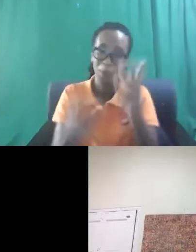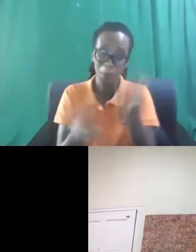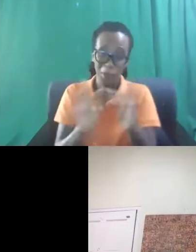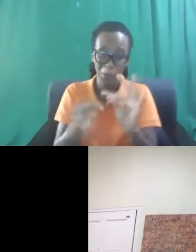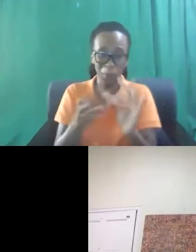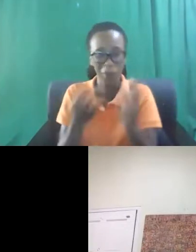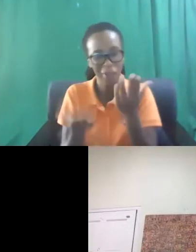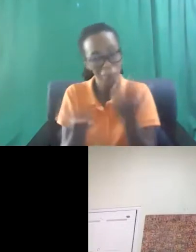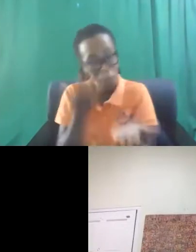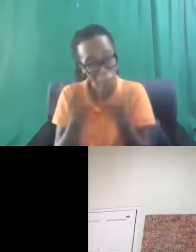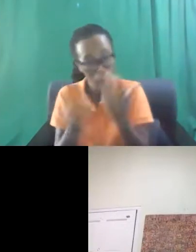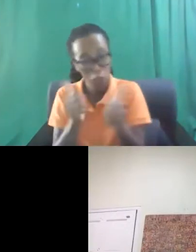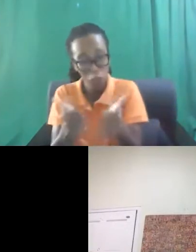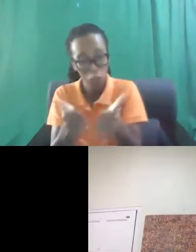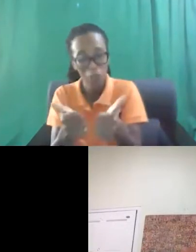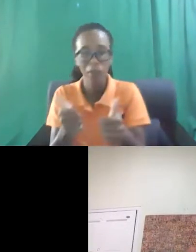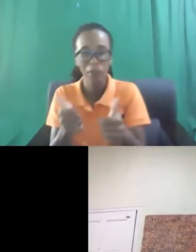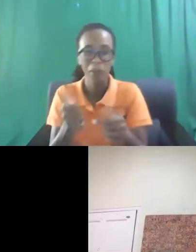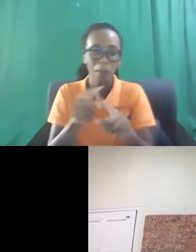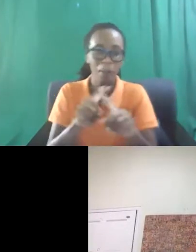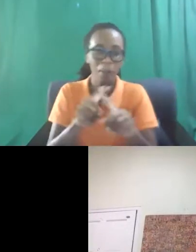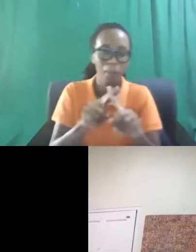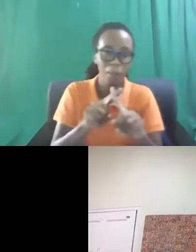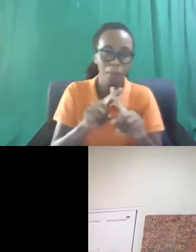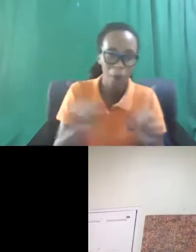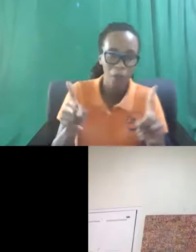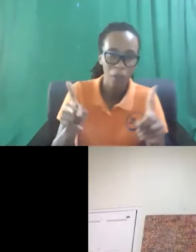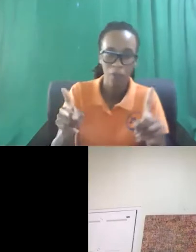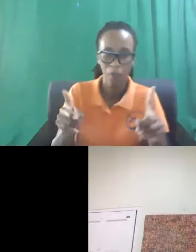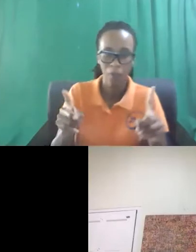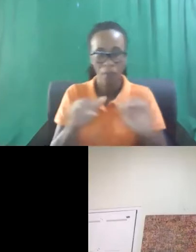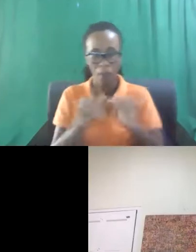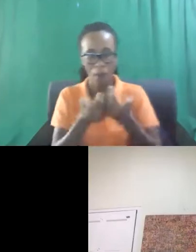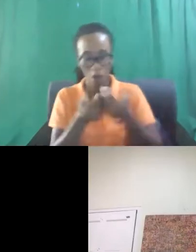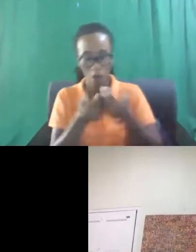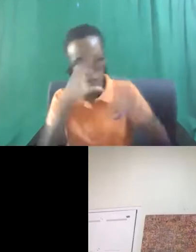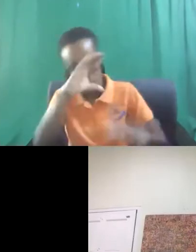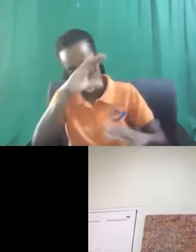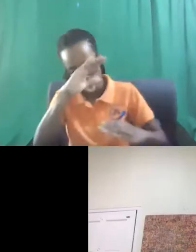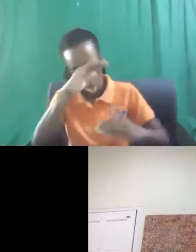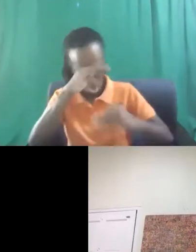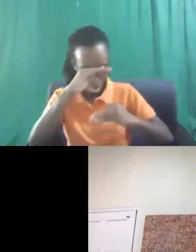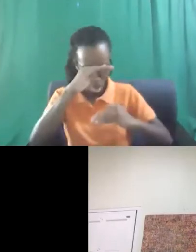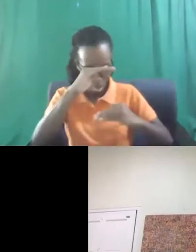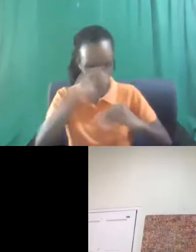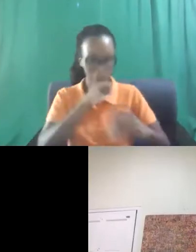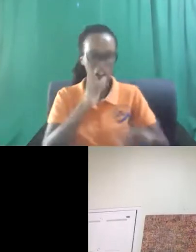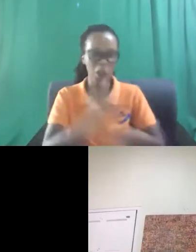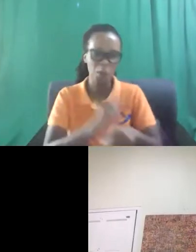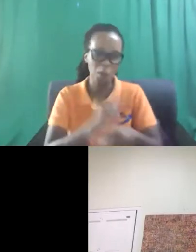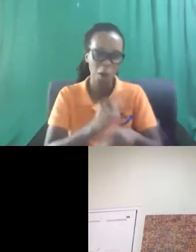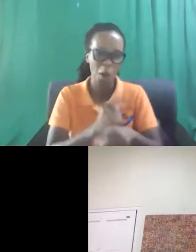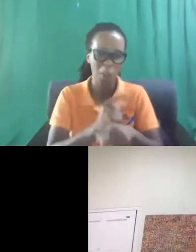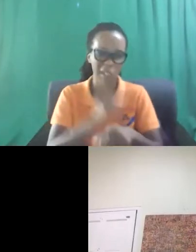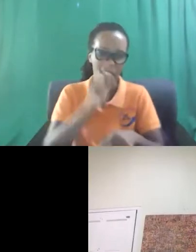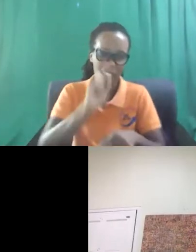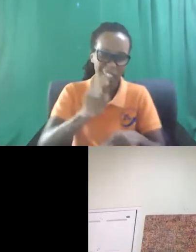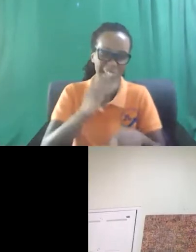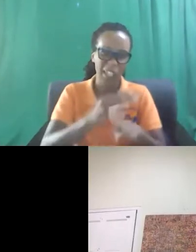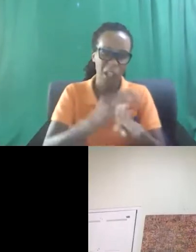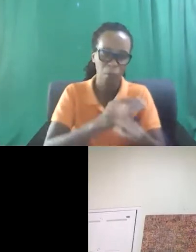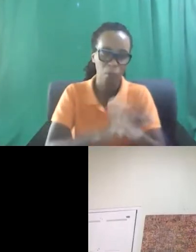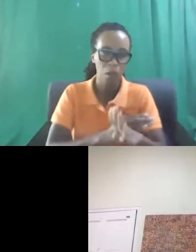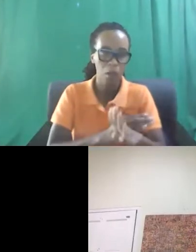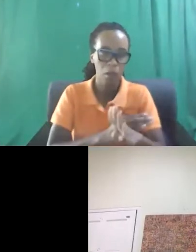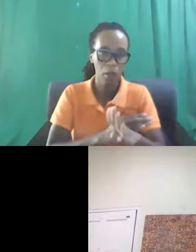job. yeah, It might be that the way the screen is set up is not sufficient. yeah. So we need better and more interpreters,